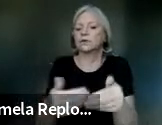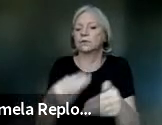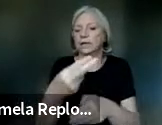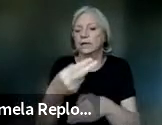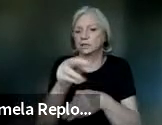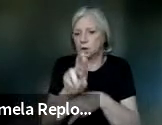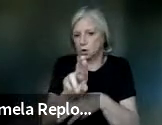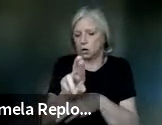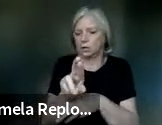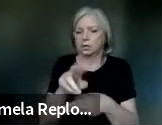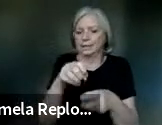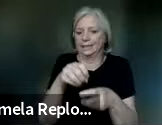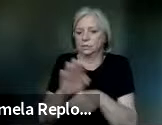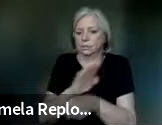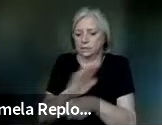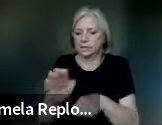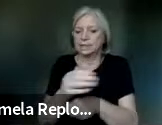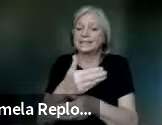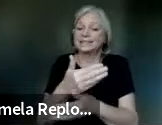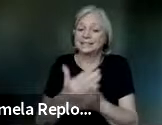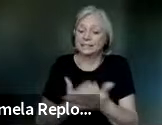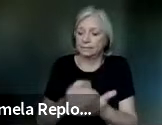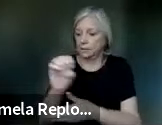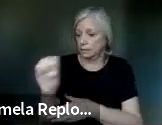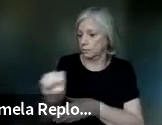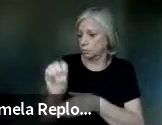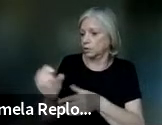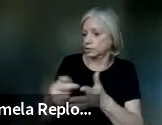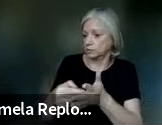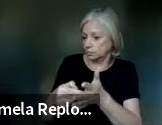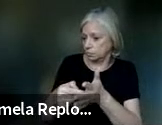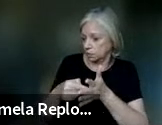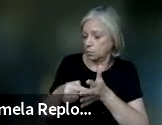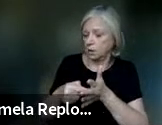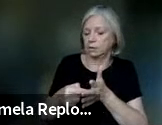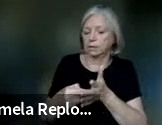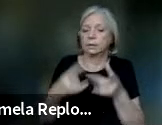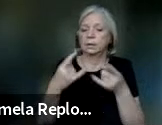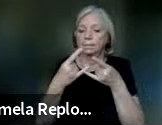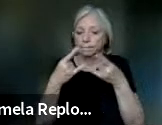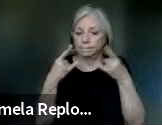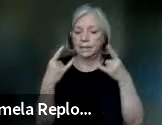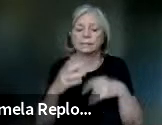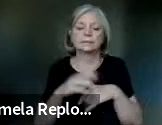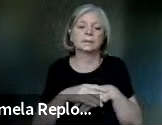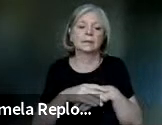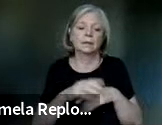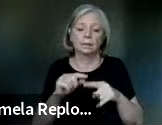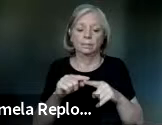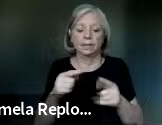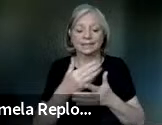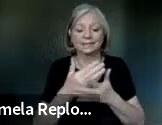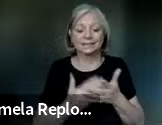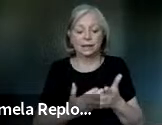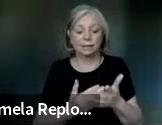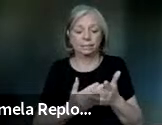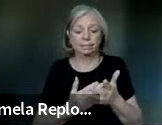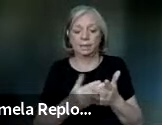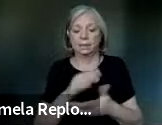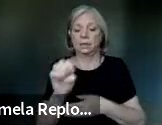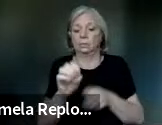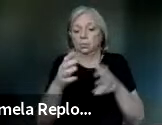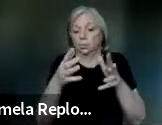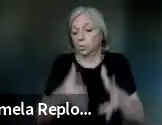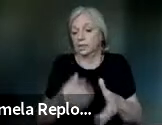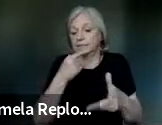question: if employers are required to enforce mask wearing by unvaccinated employees, what should an employer